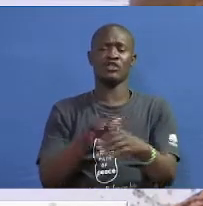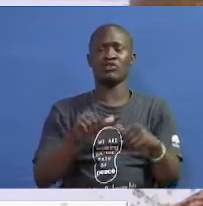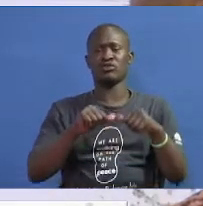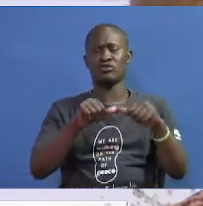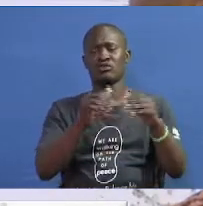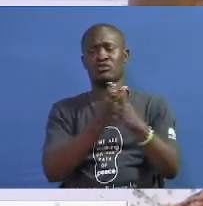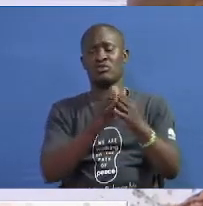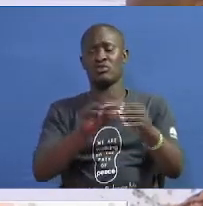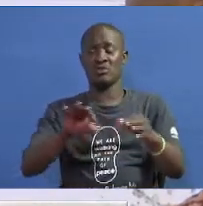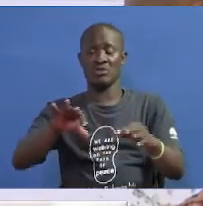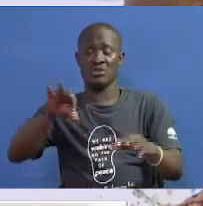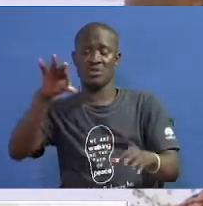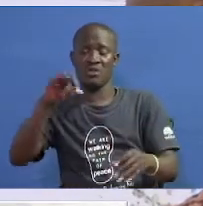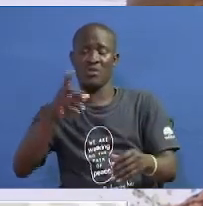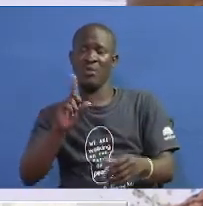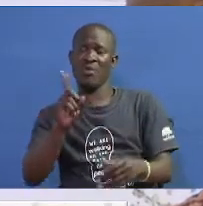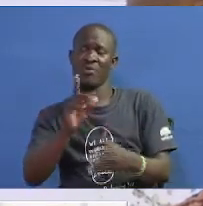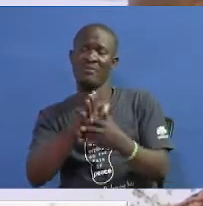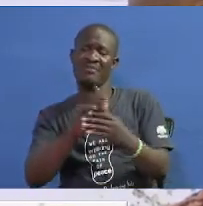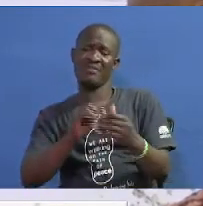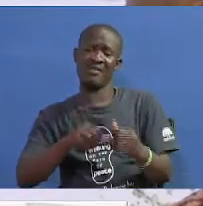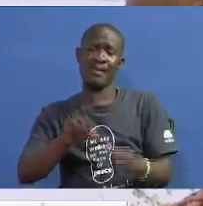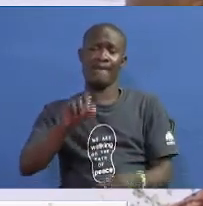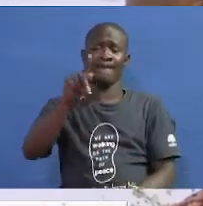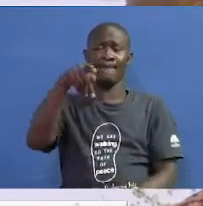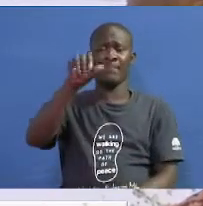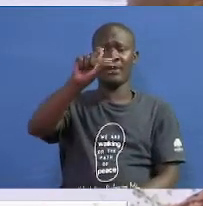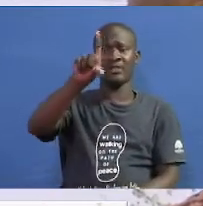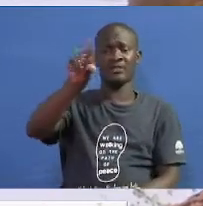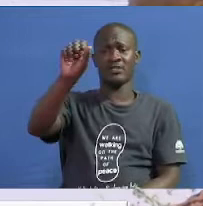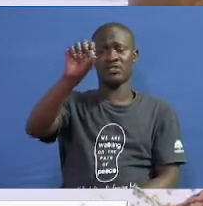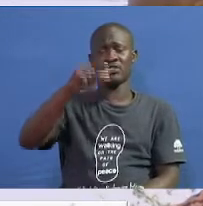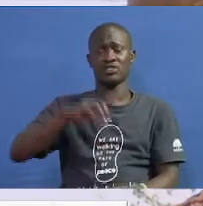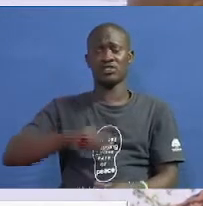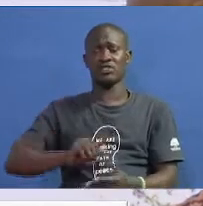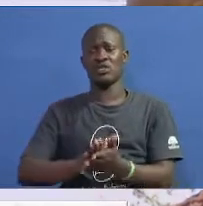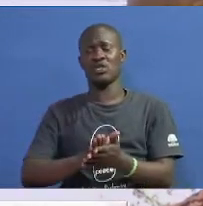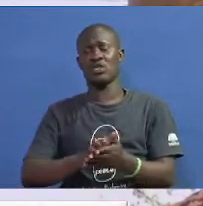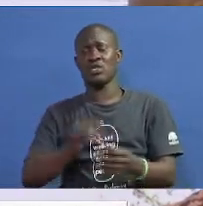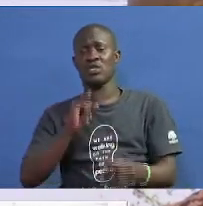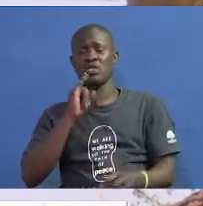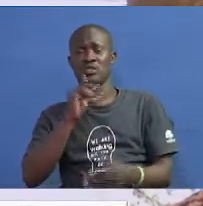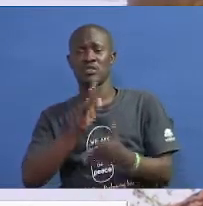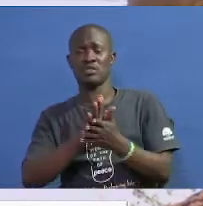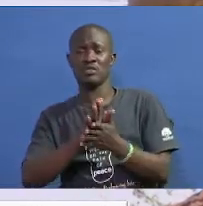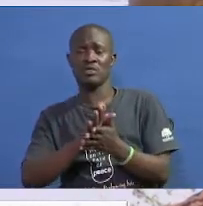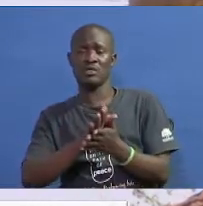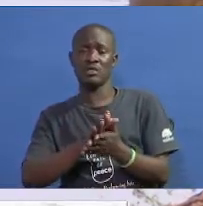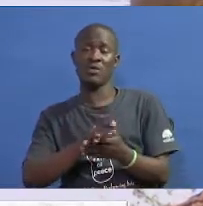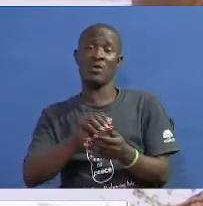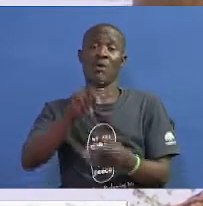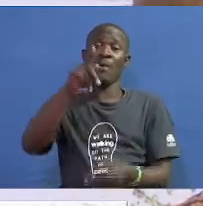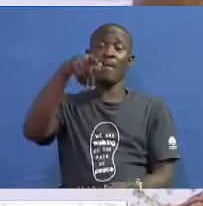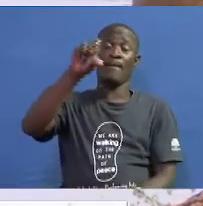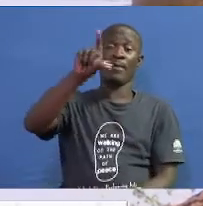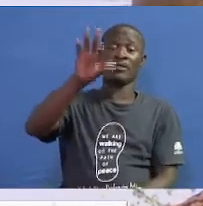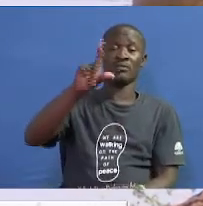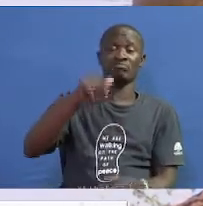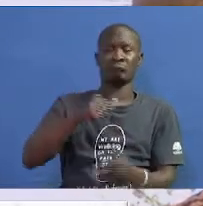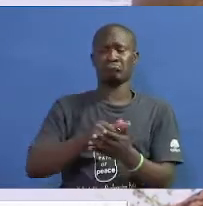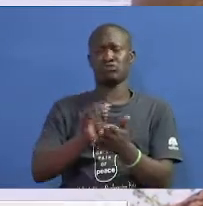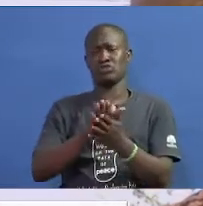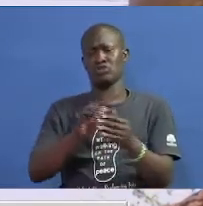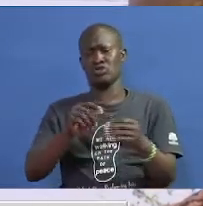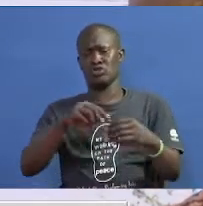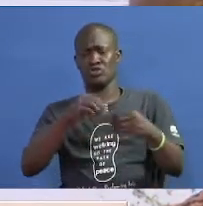that, of how to identify exactly where the placenta is and if it is overlying the cervix. Because if the placenta is overlying the